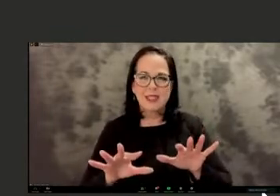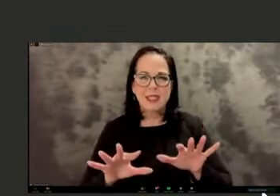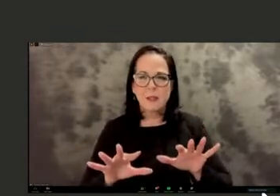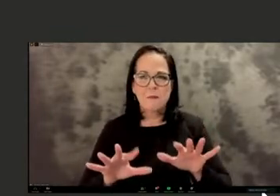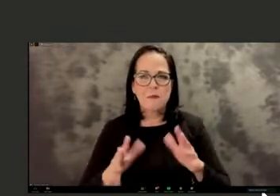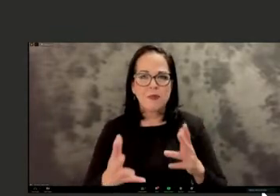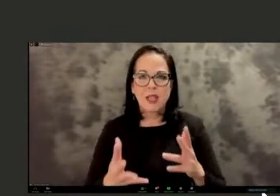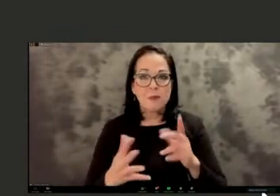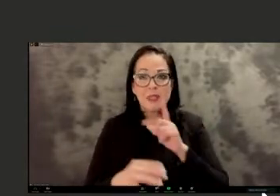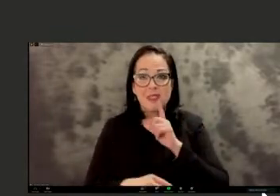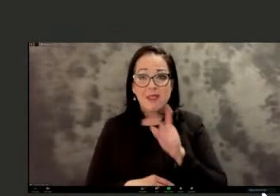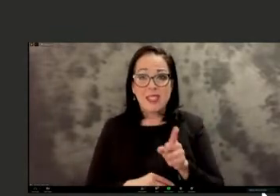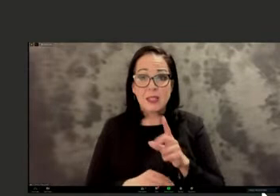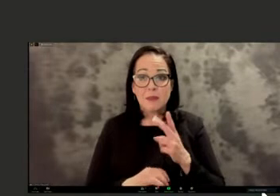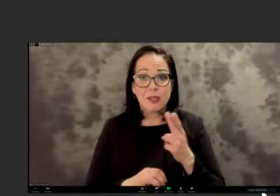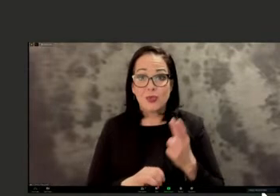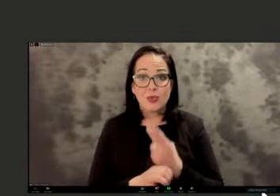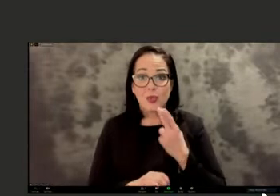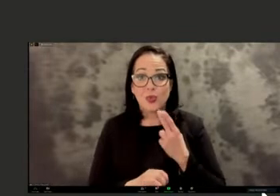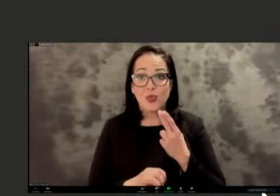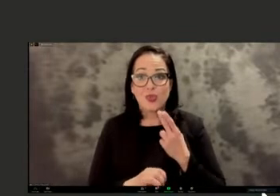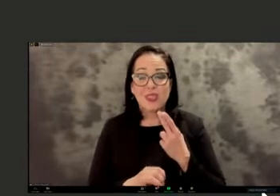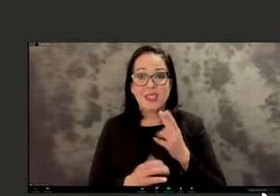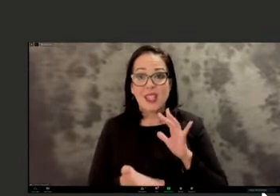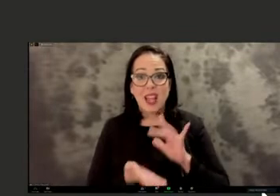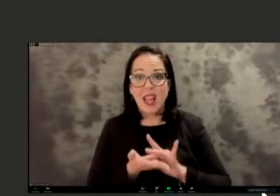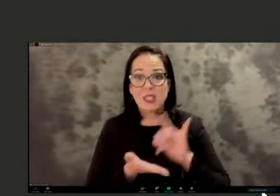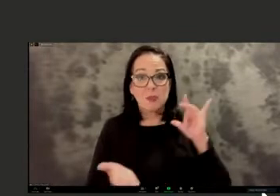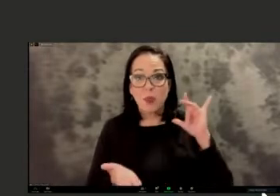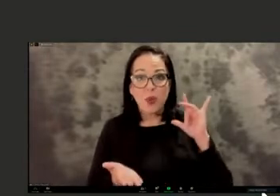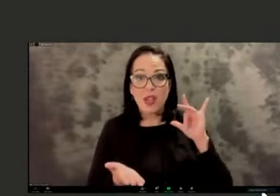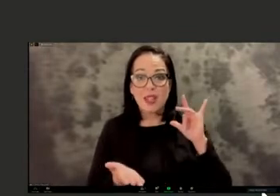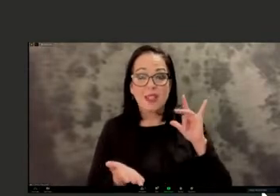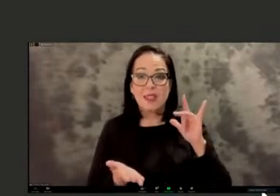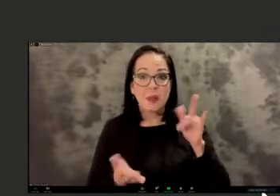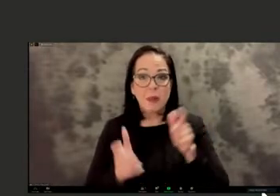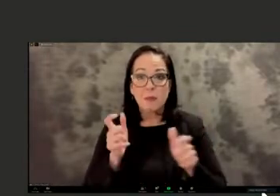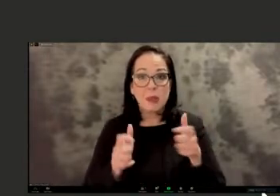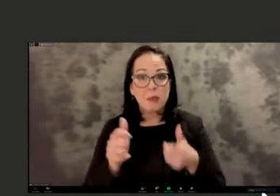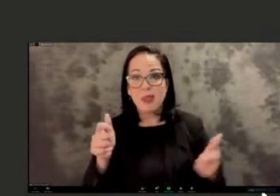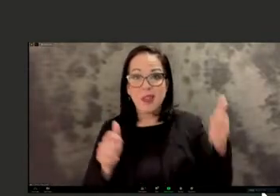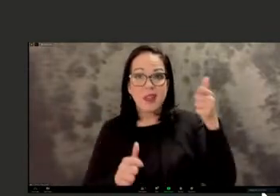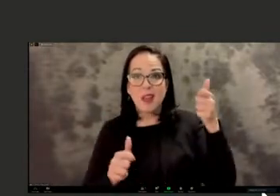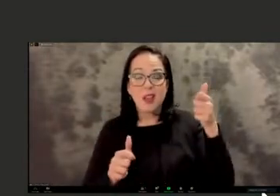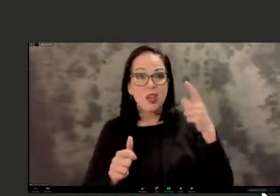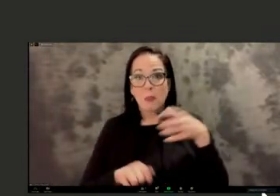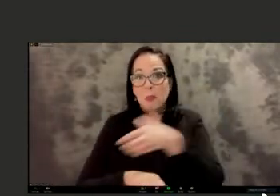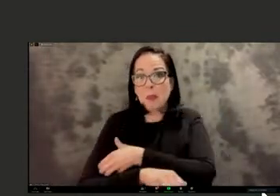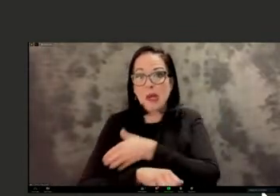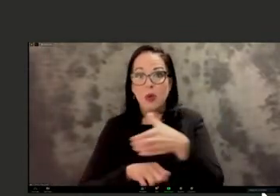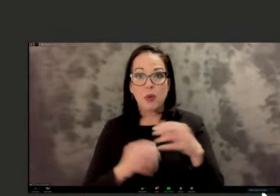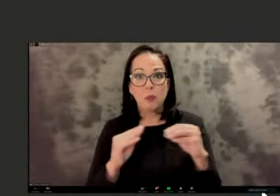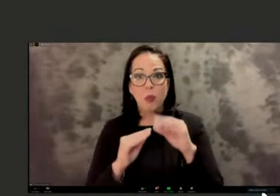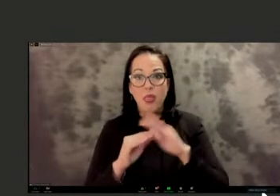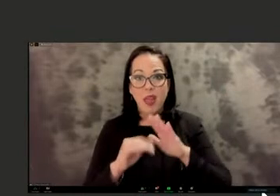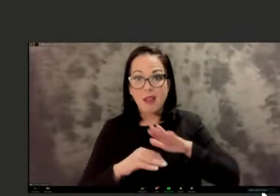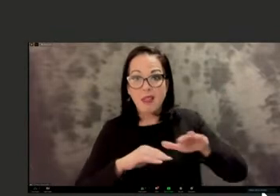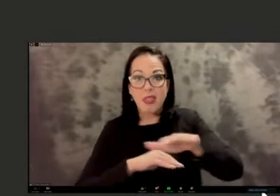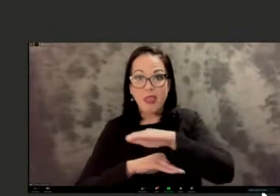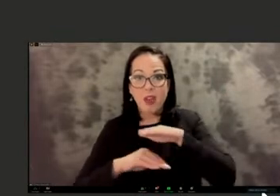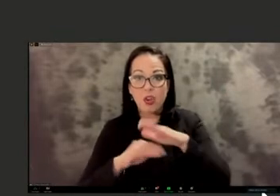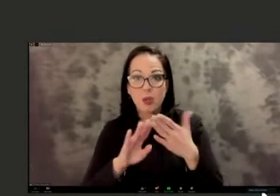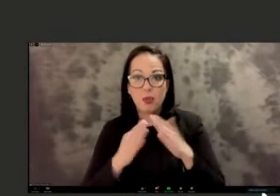been basically used and exploited by powers beyond their own community, and that there's a sense of